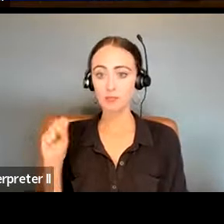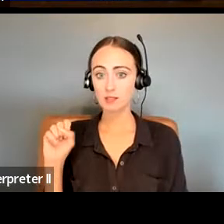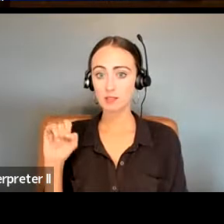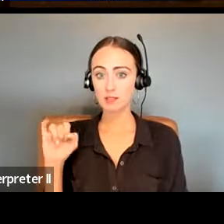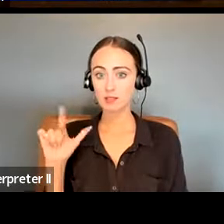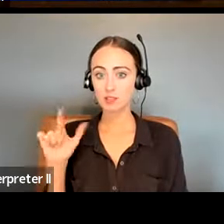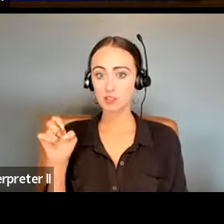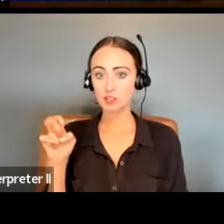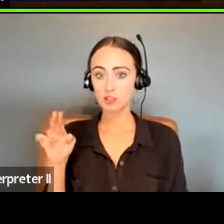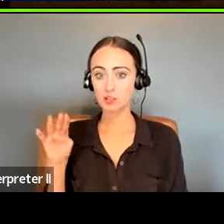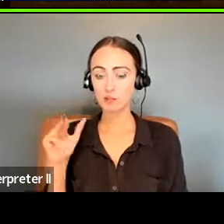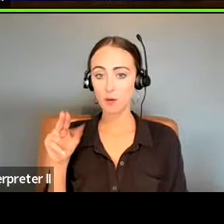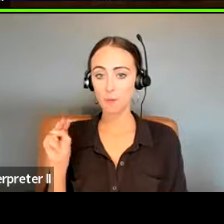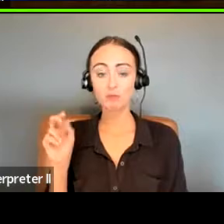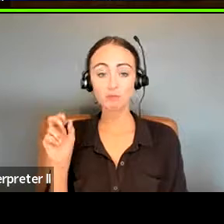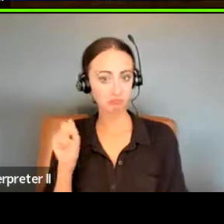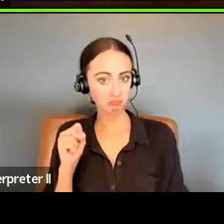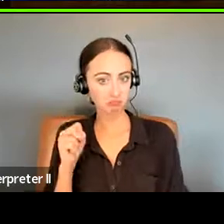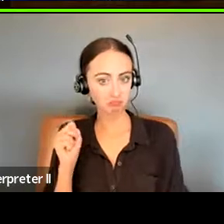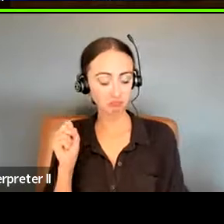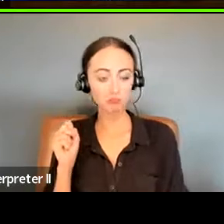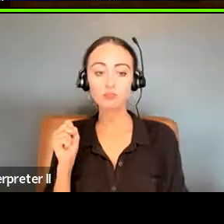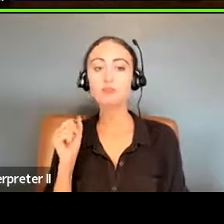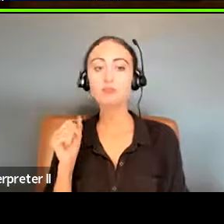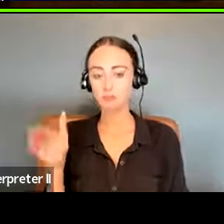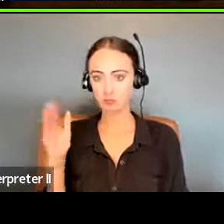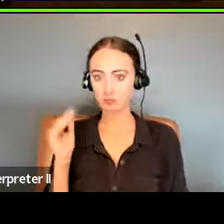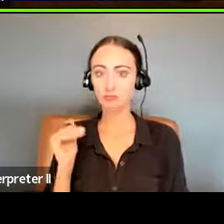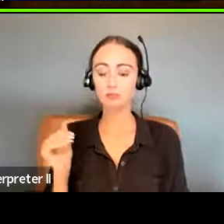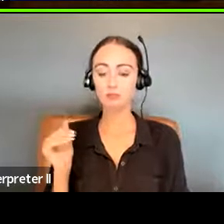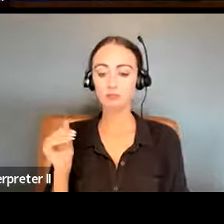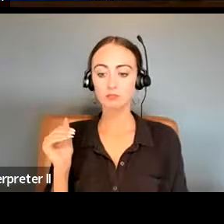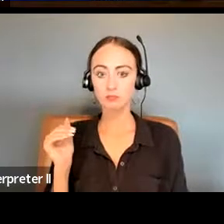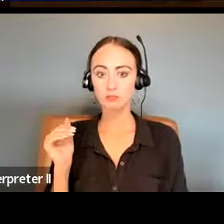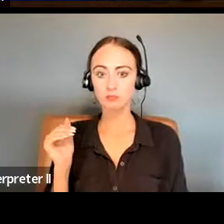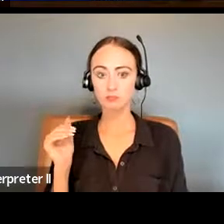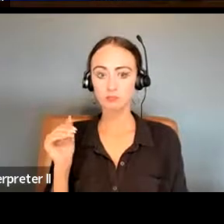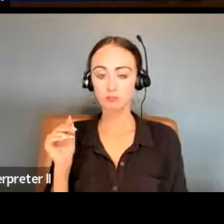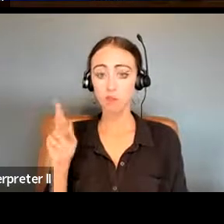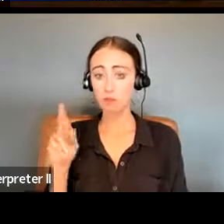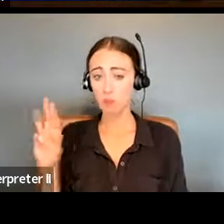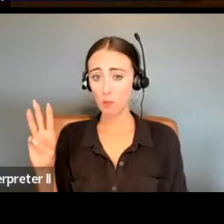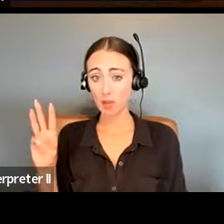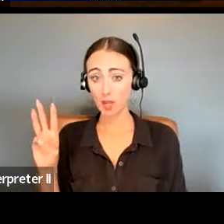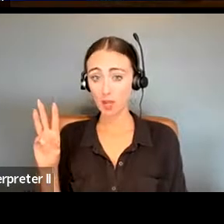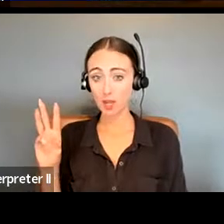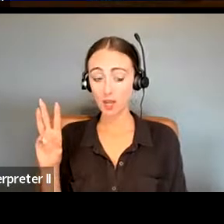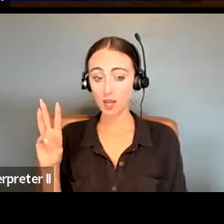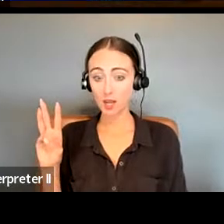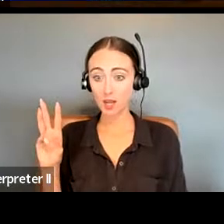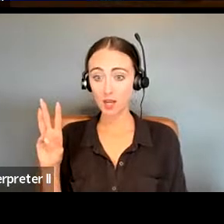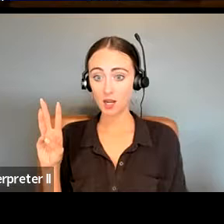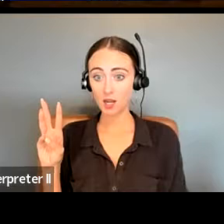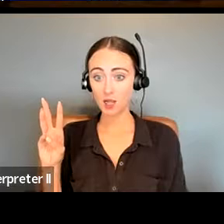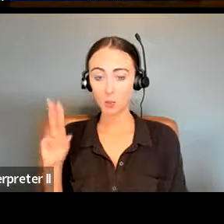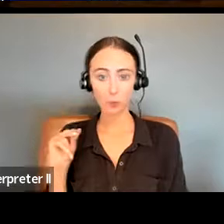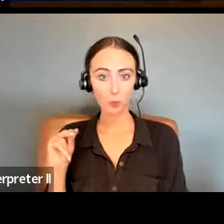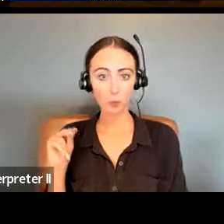Silverman. Yes. Councilmember Silverman votes yes. Councilmember Robert White.